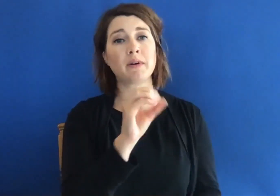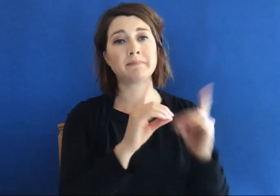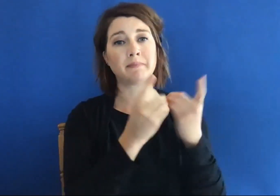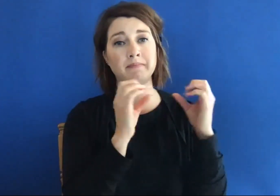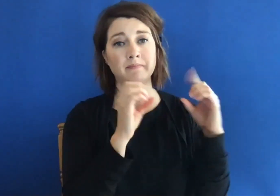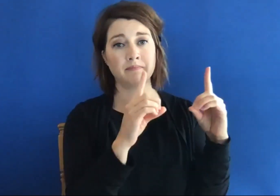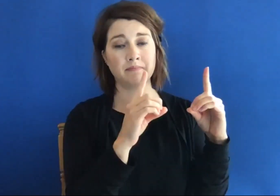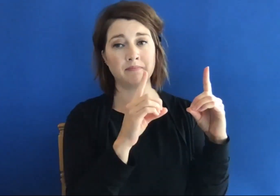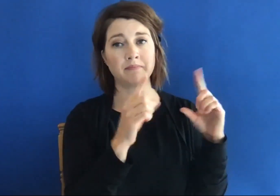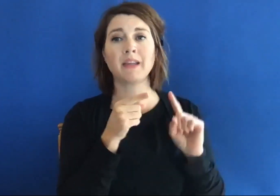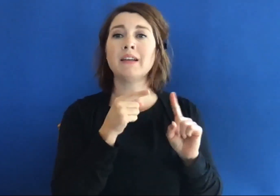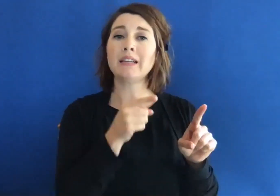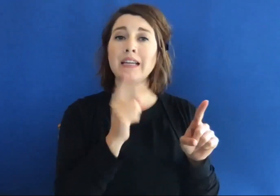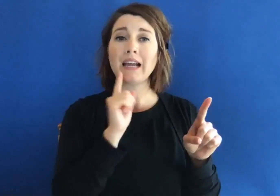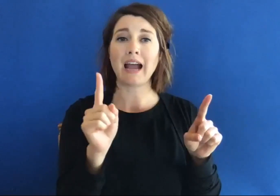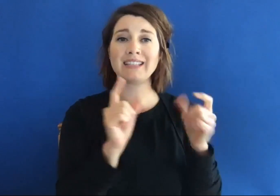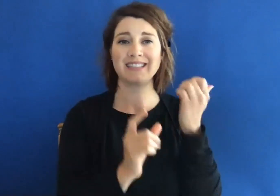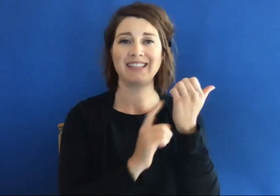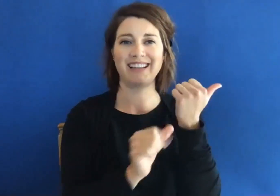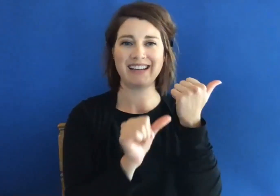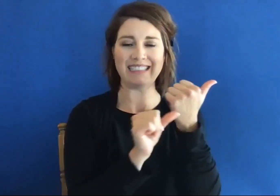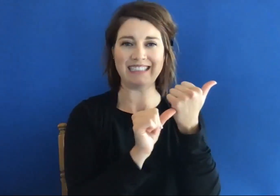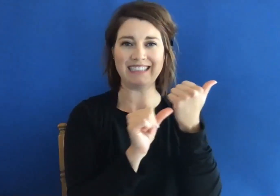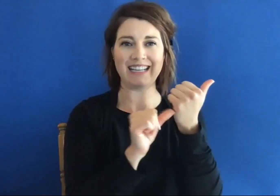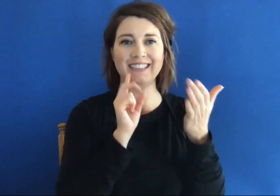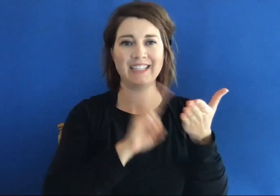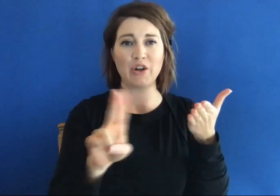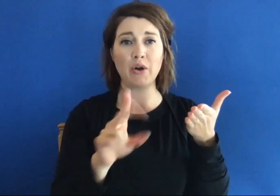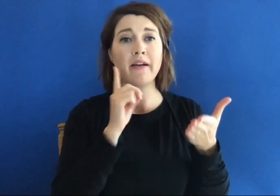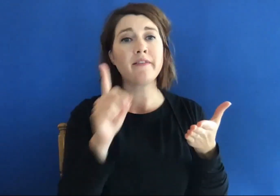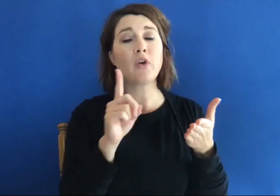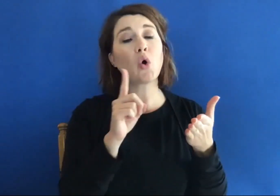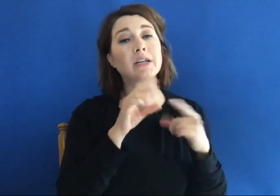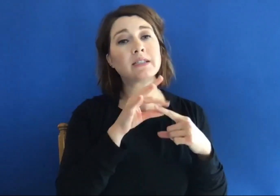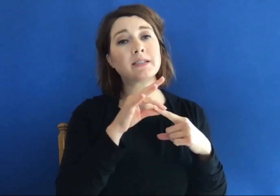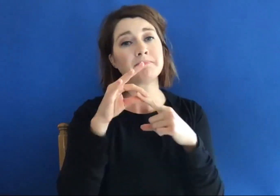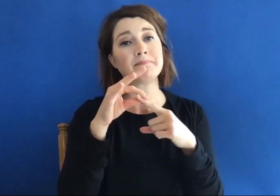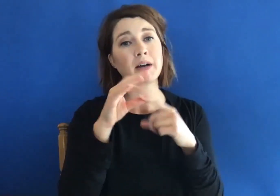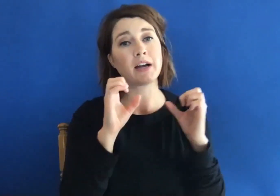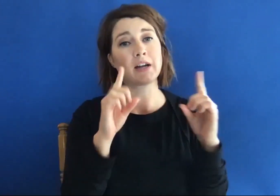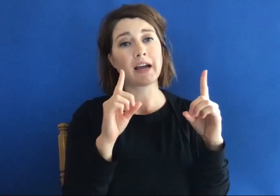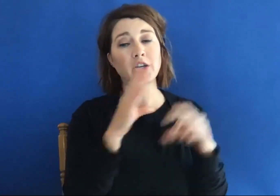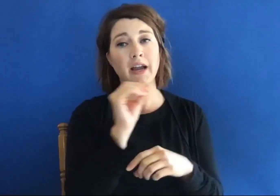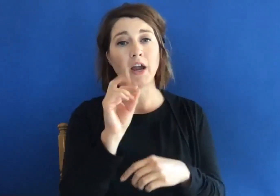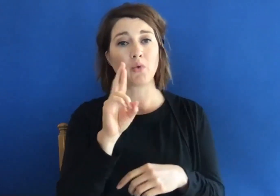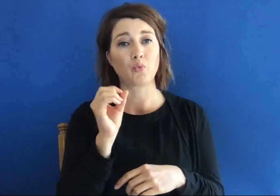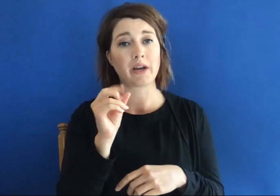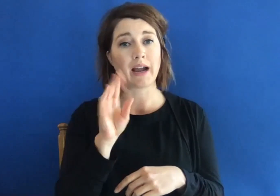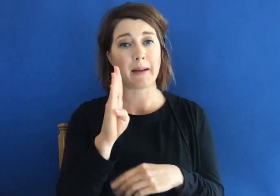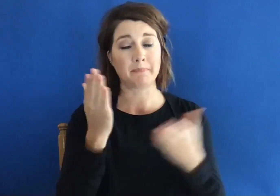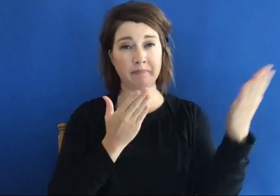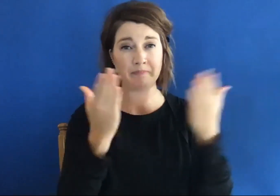of Assistant Secretary for Special Education and Rehabilitative Services. In this